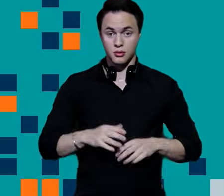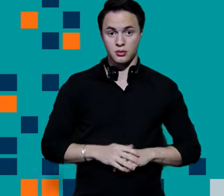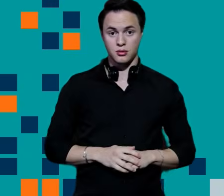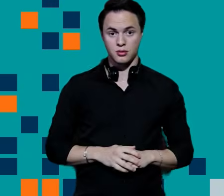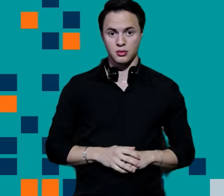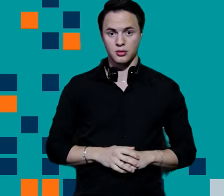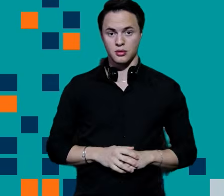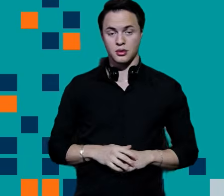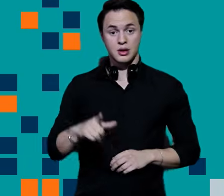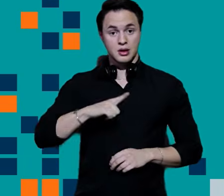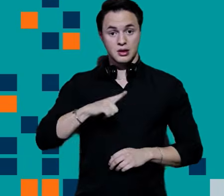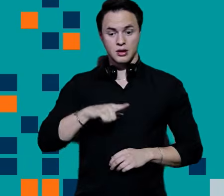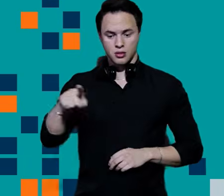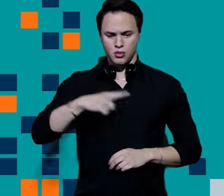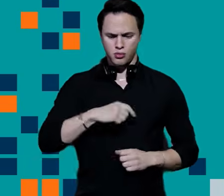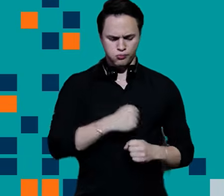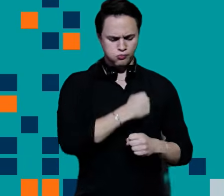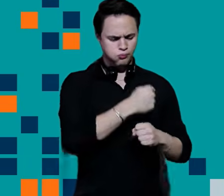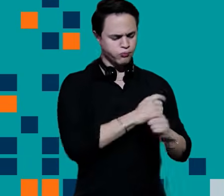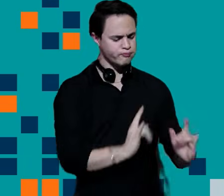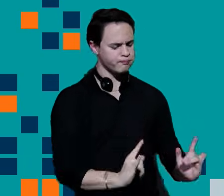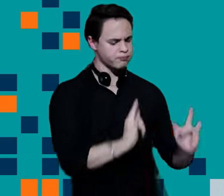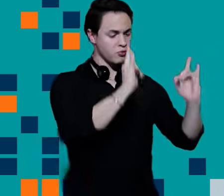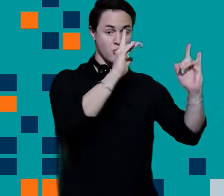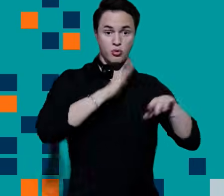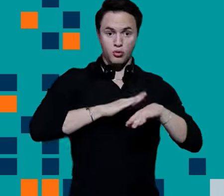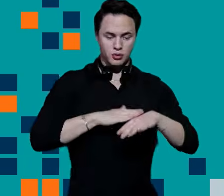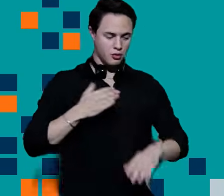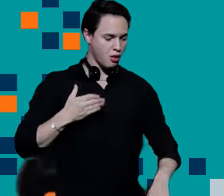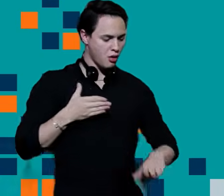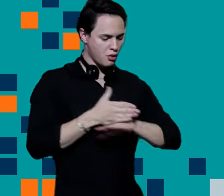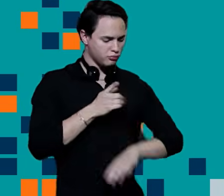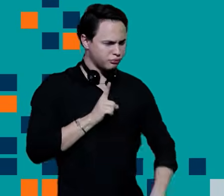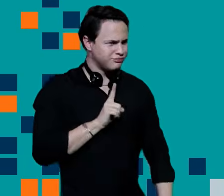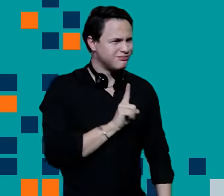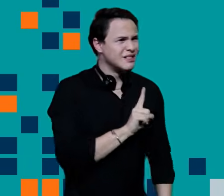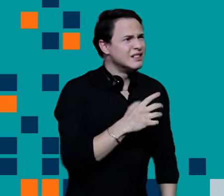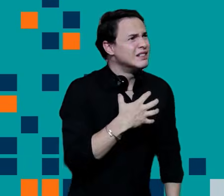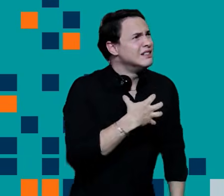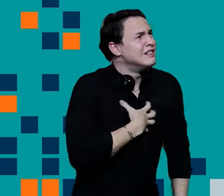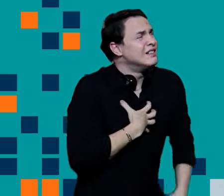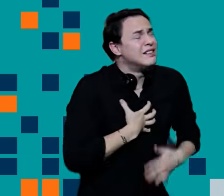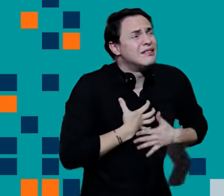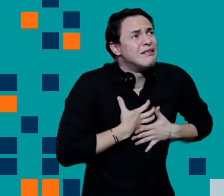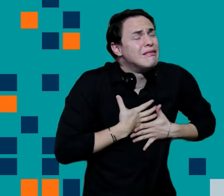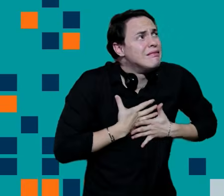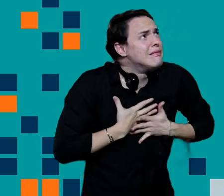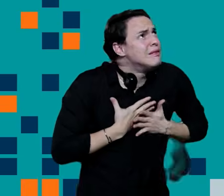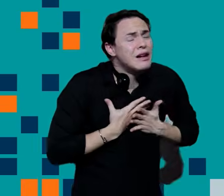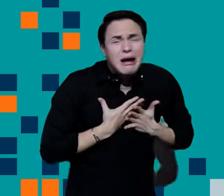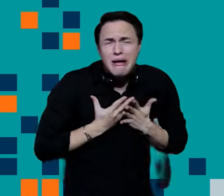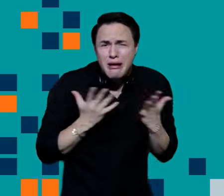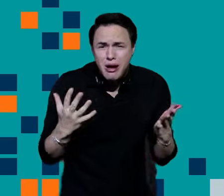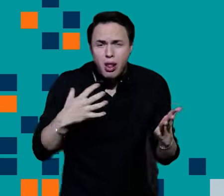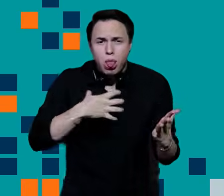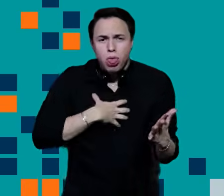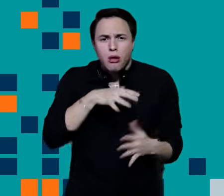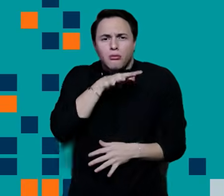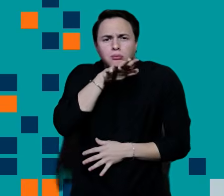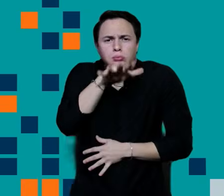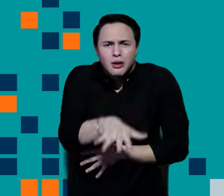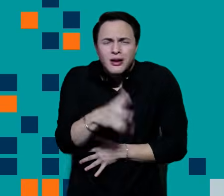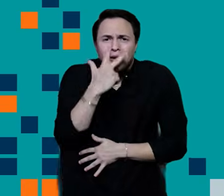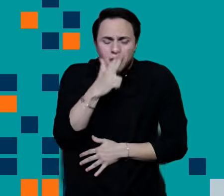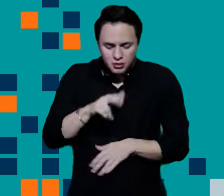an extraordinary building. When you go in, you feel awful. You feel totally thrown on your back